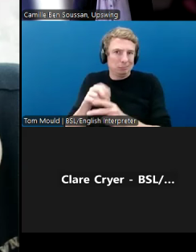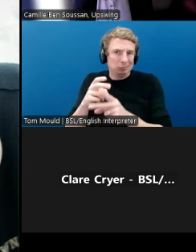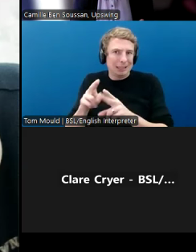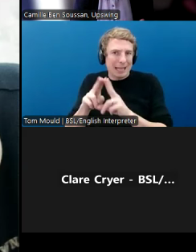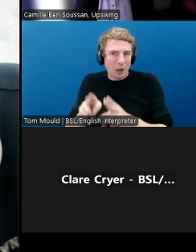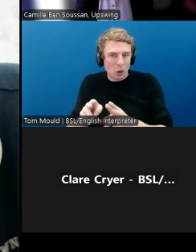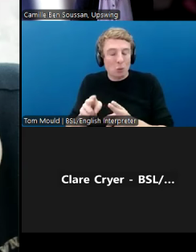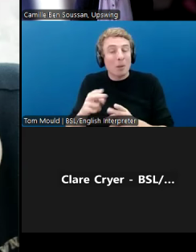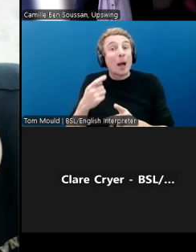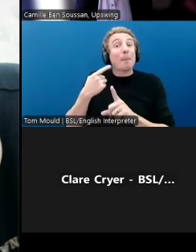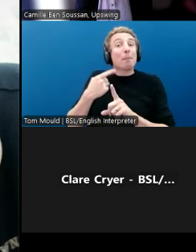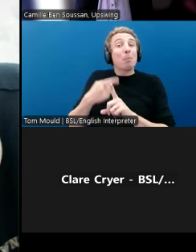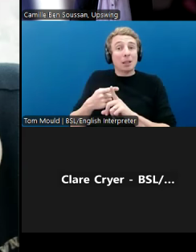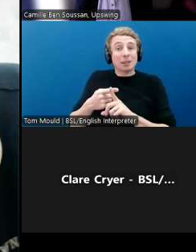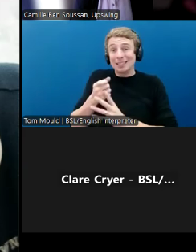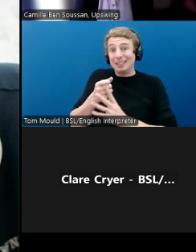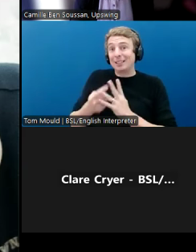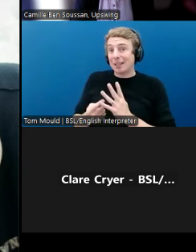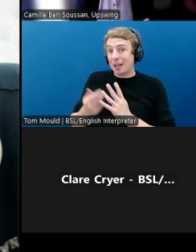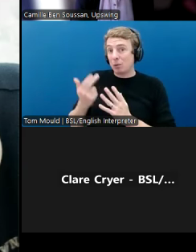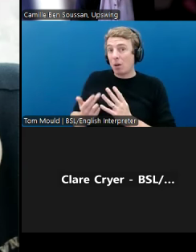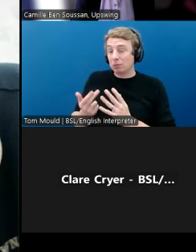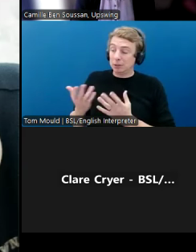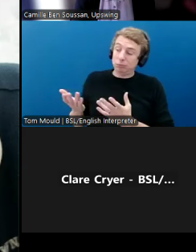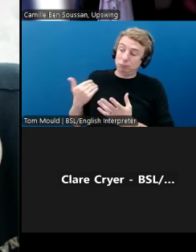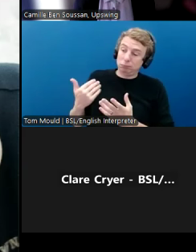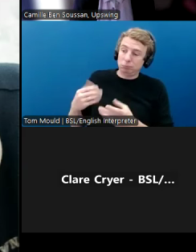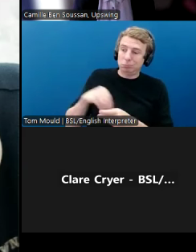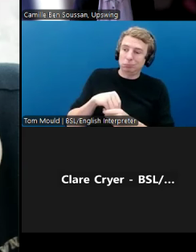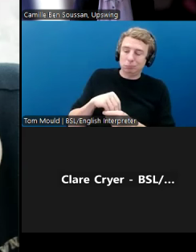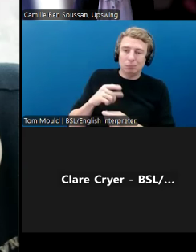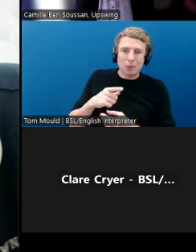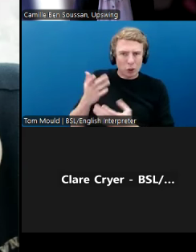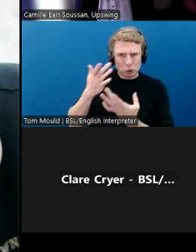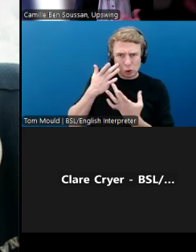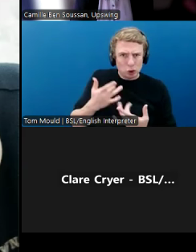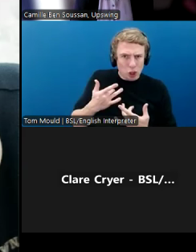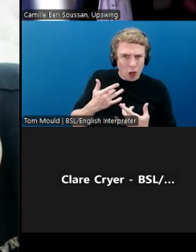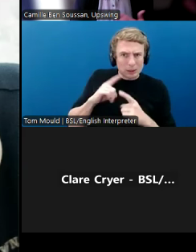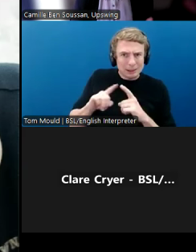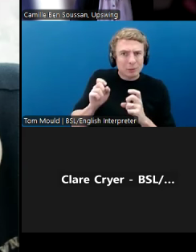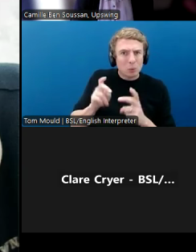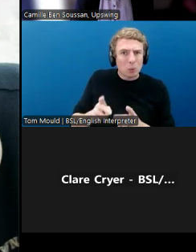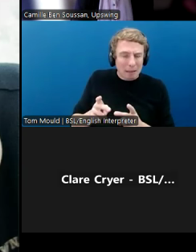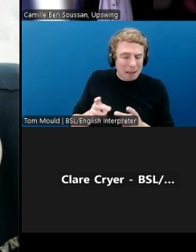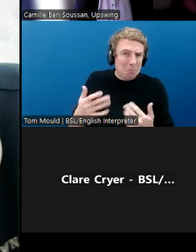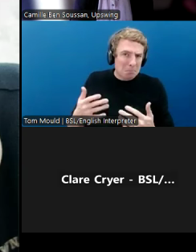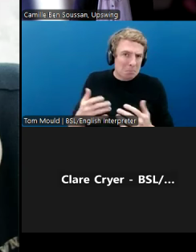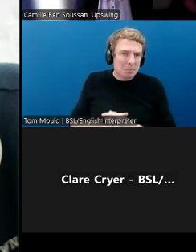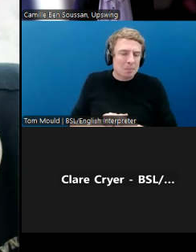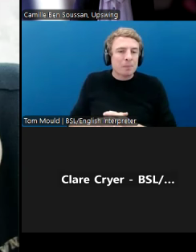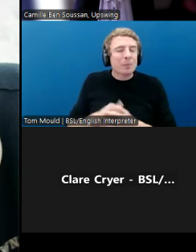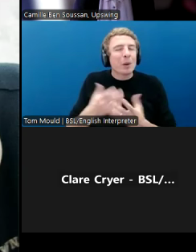show us different ways of working. So we learned quite a lot during the process, and we slowly put